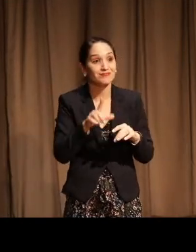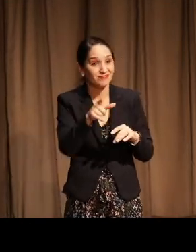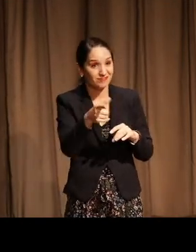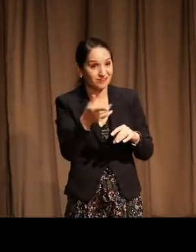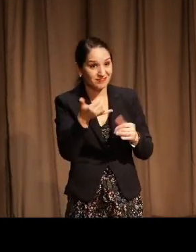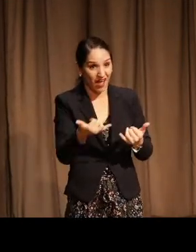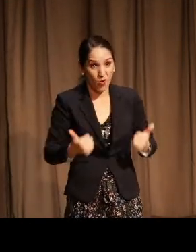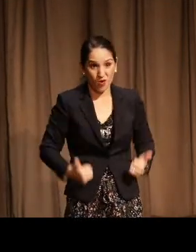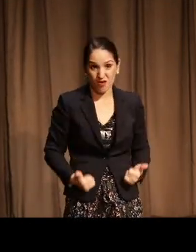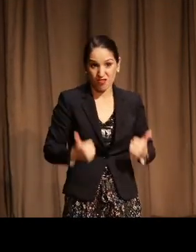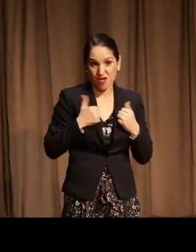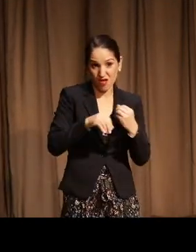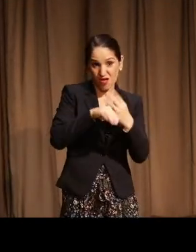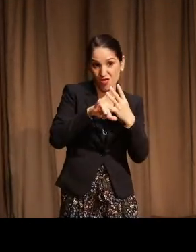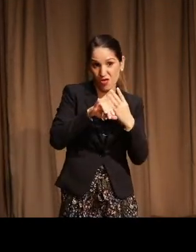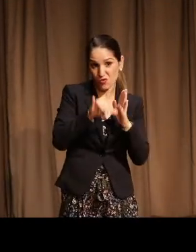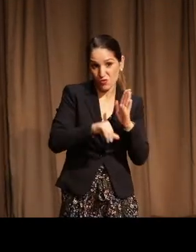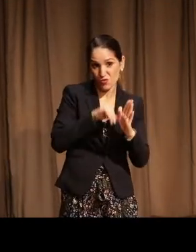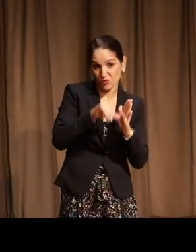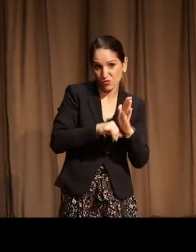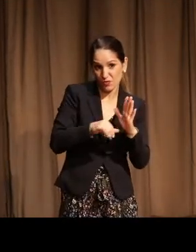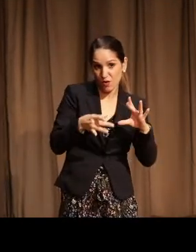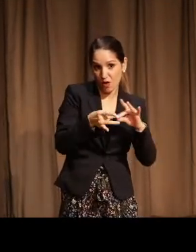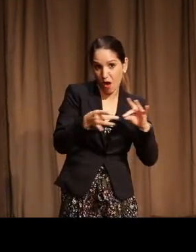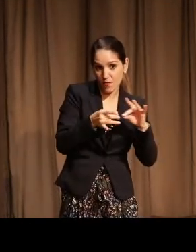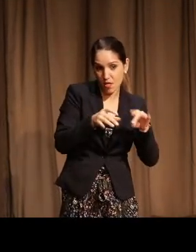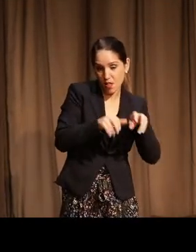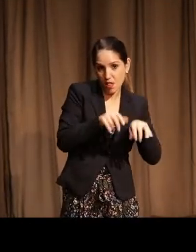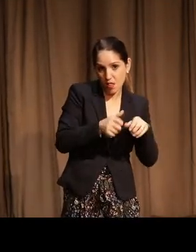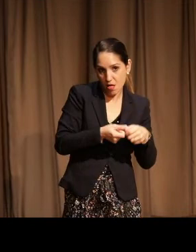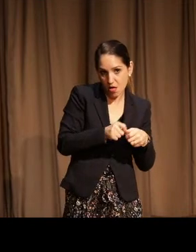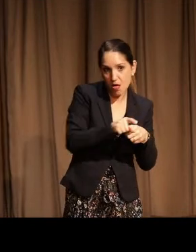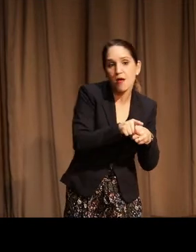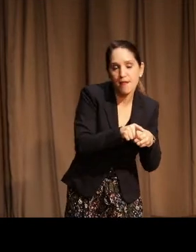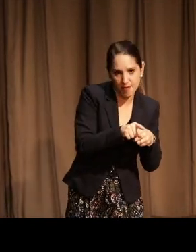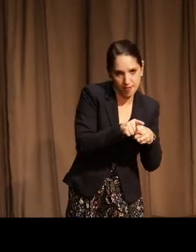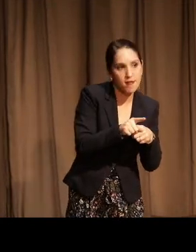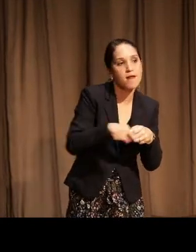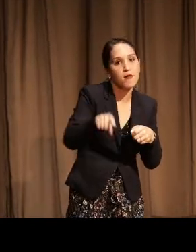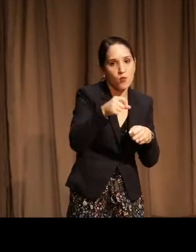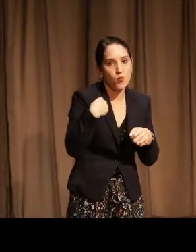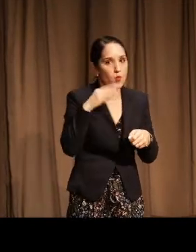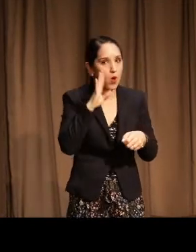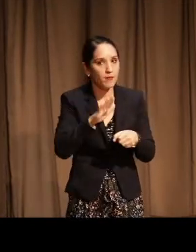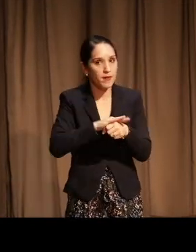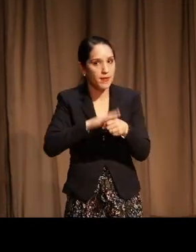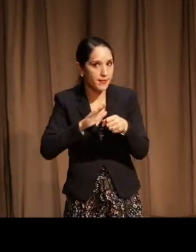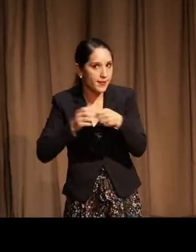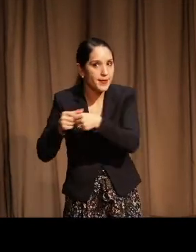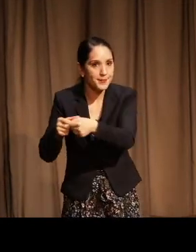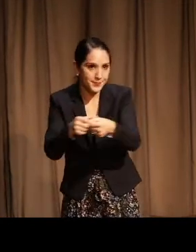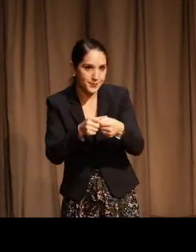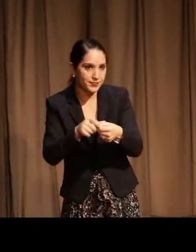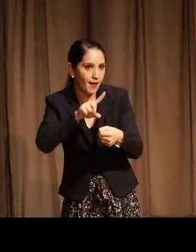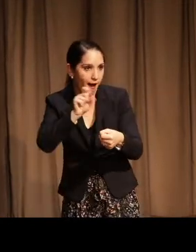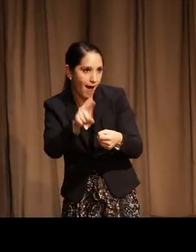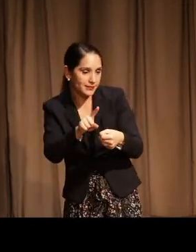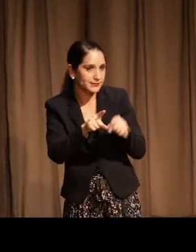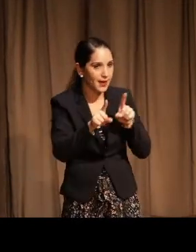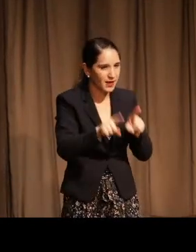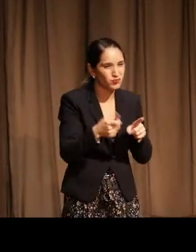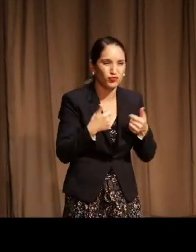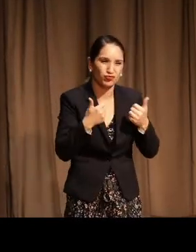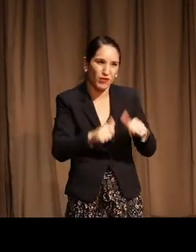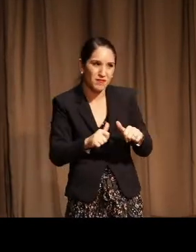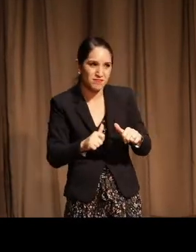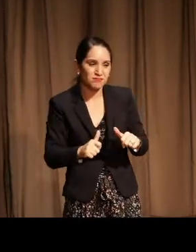questions in the comment section as you watch along. And in the audience, we will be passing a mic. And we'll try to get to as many questions